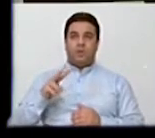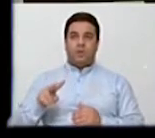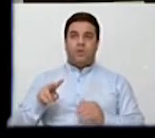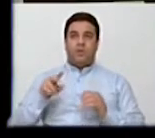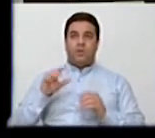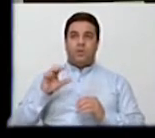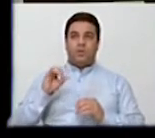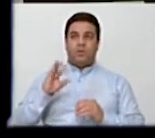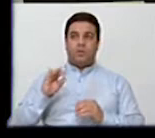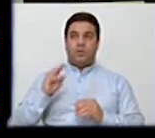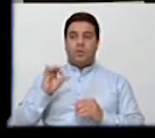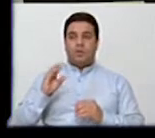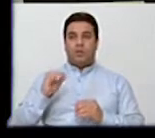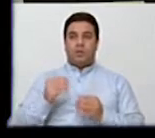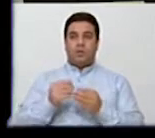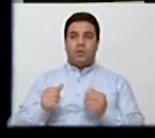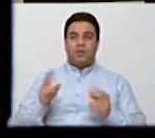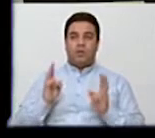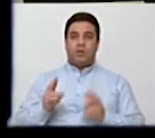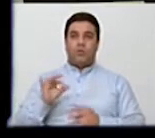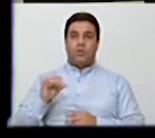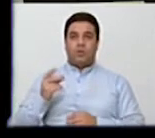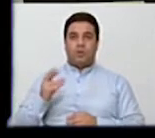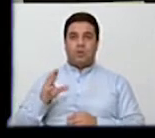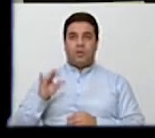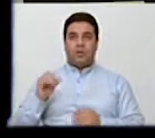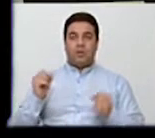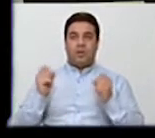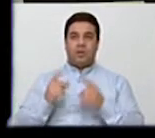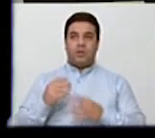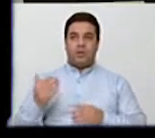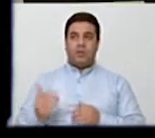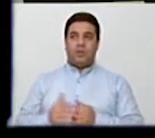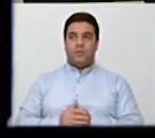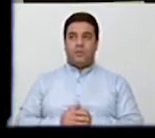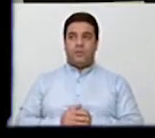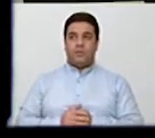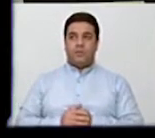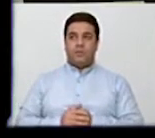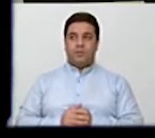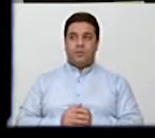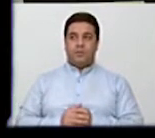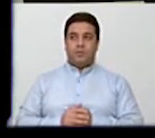sulfat kislota eritmasining normal konsentratsiyasini aniqlang.